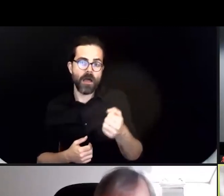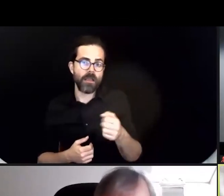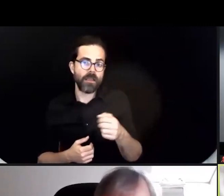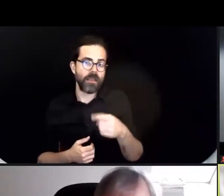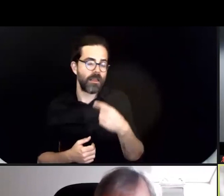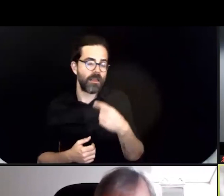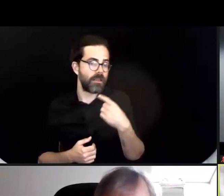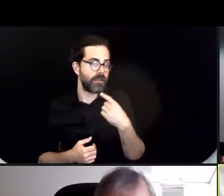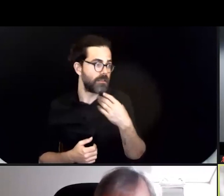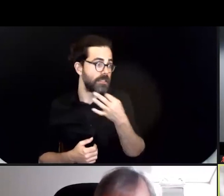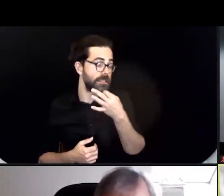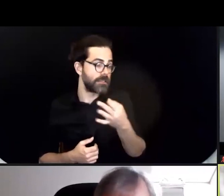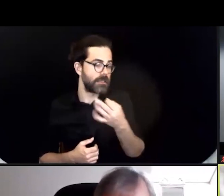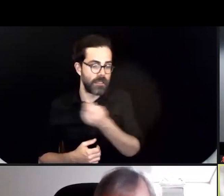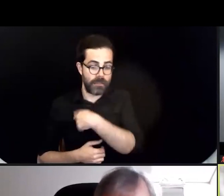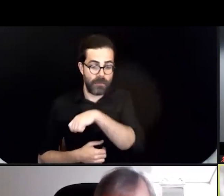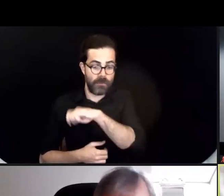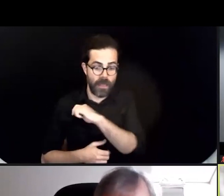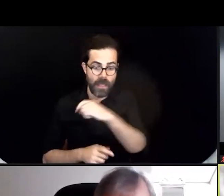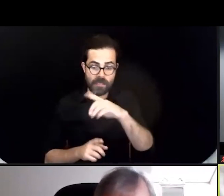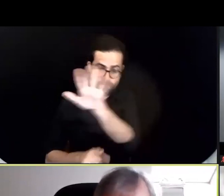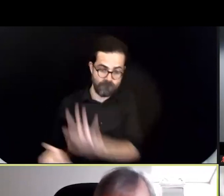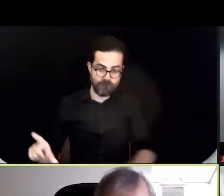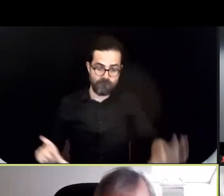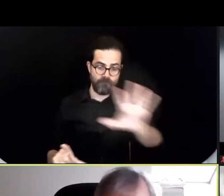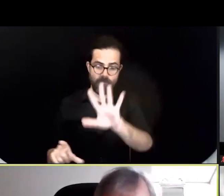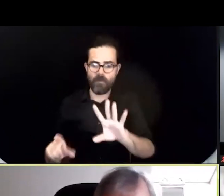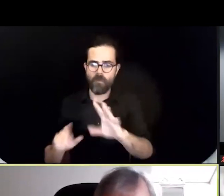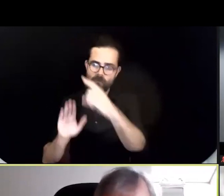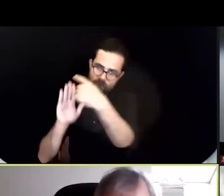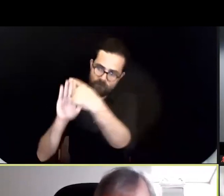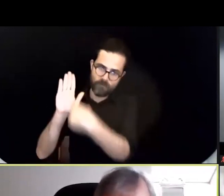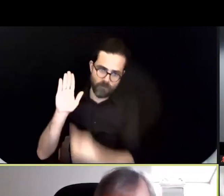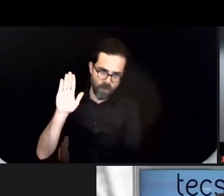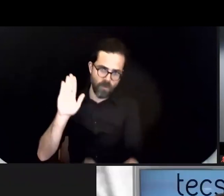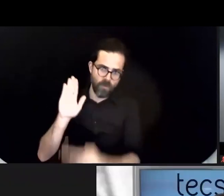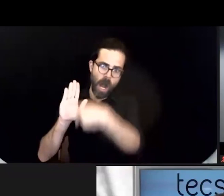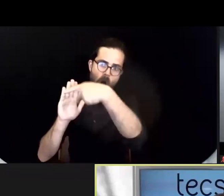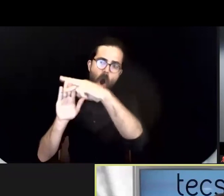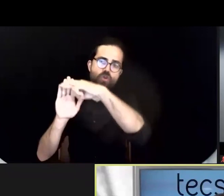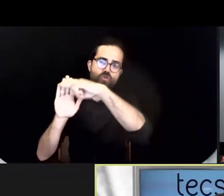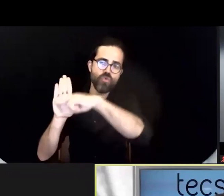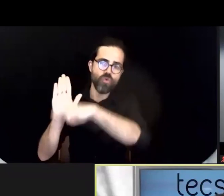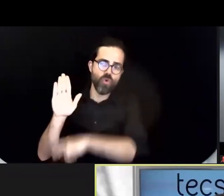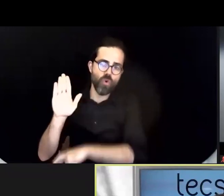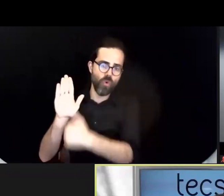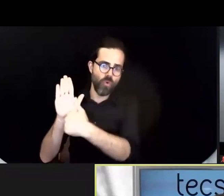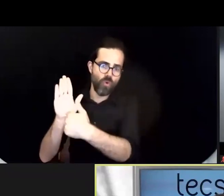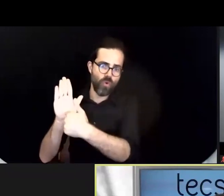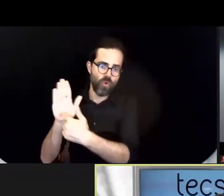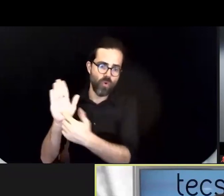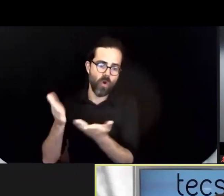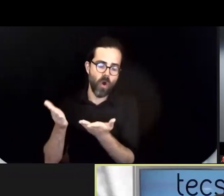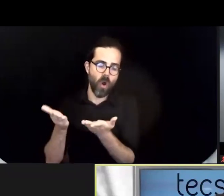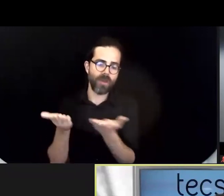now rules that you have to follow in order to provide the telecare service. So you have to